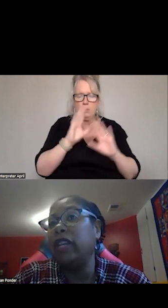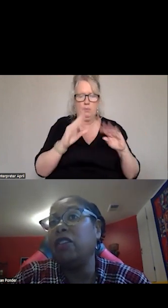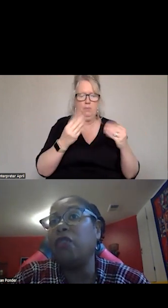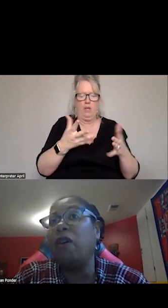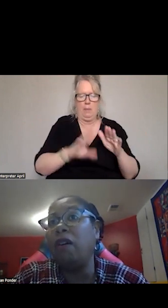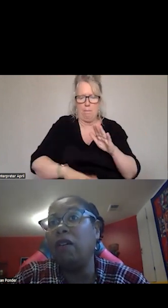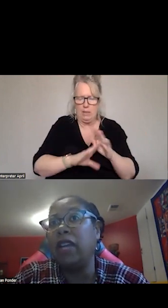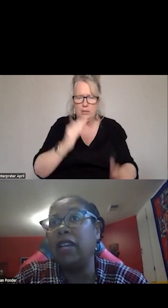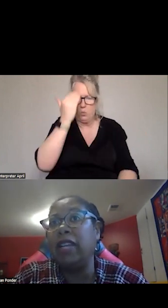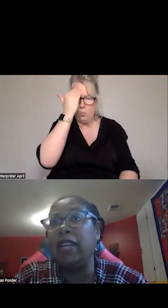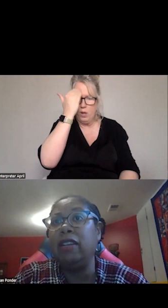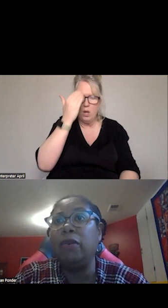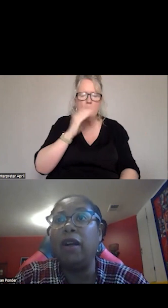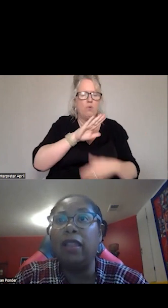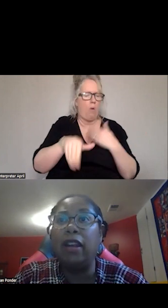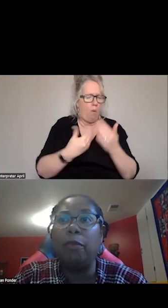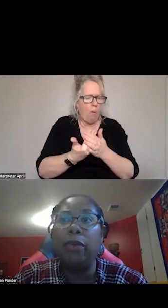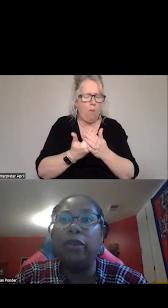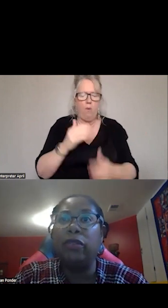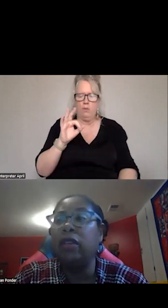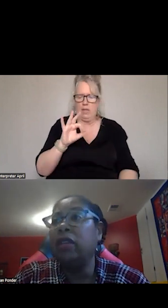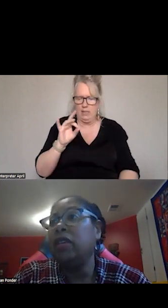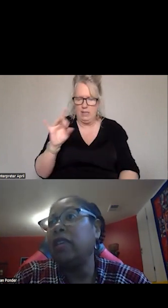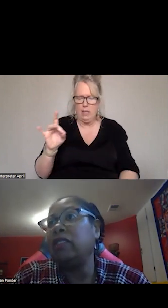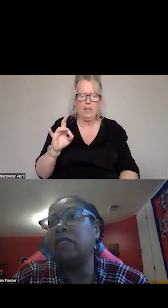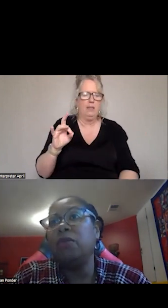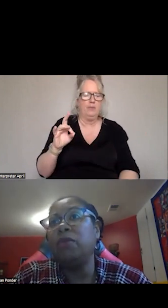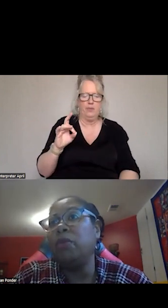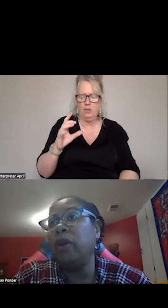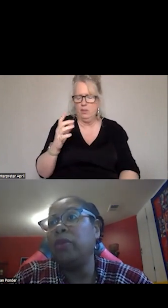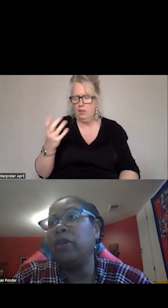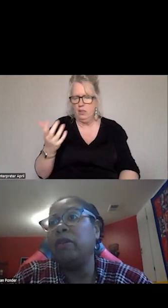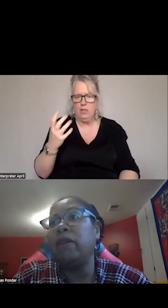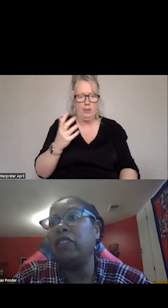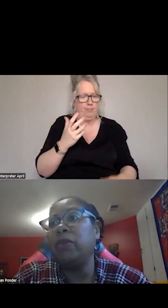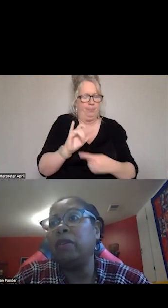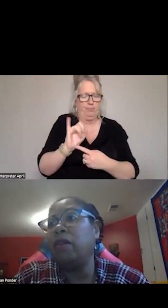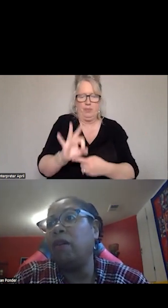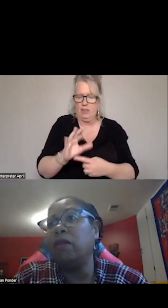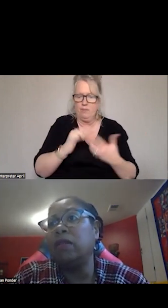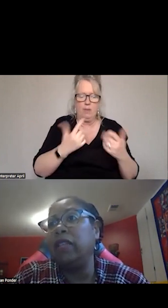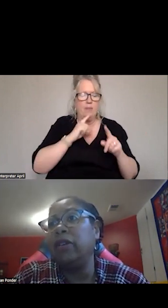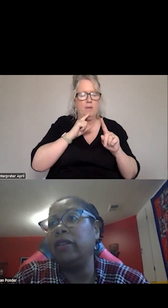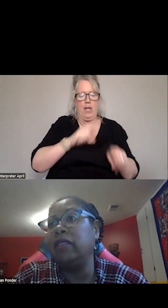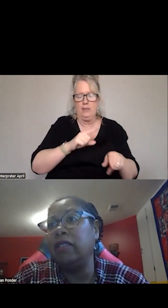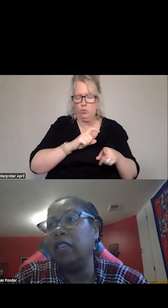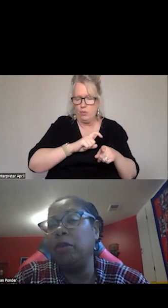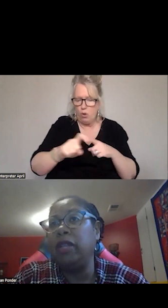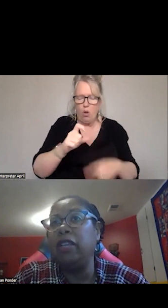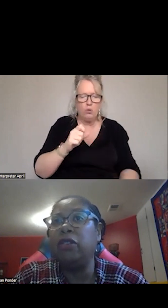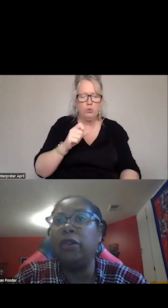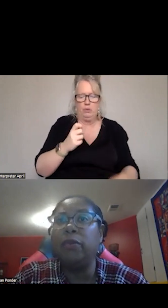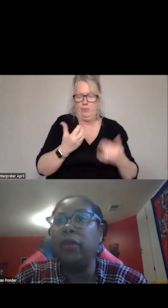awareness training for all 988, hotline operators. That's, whether they're answering calls in their